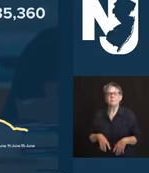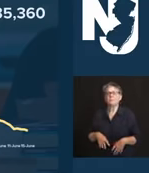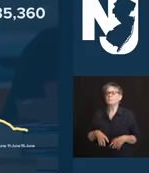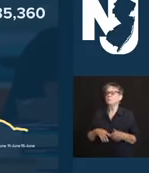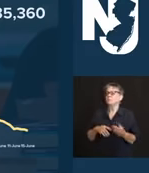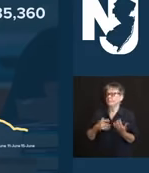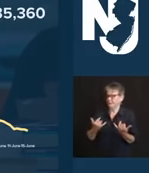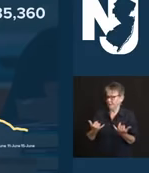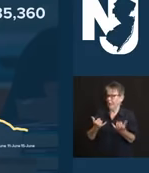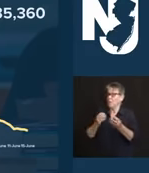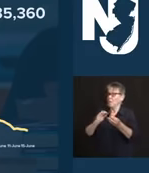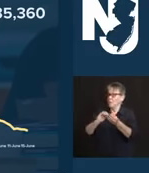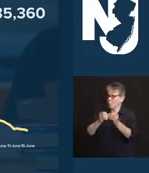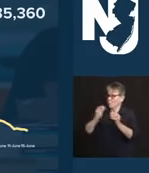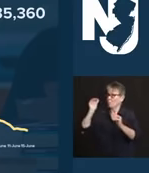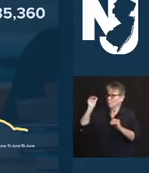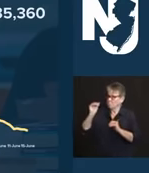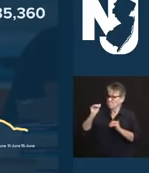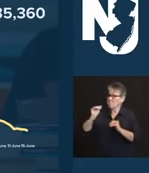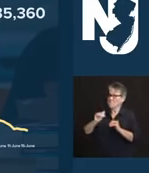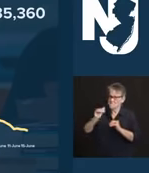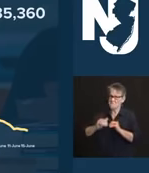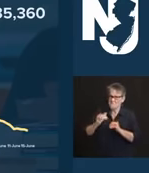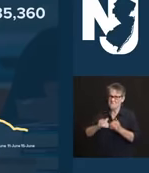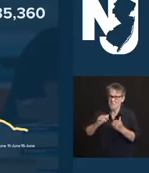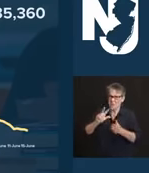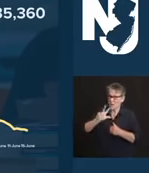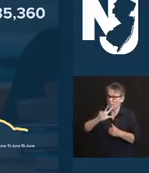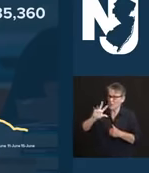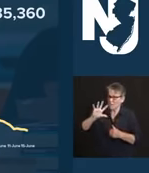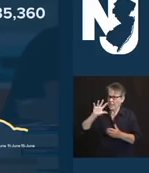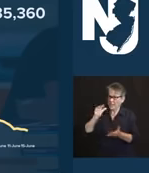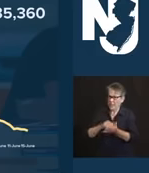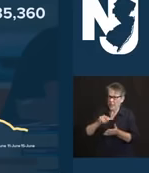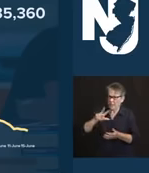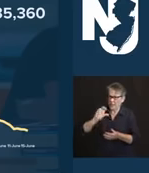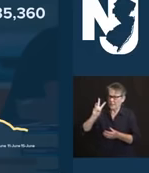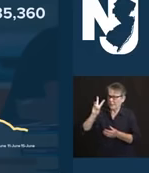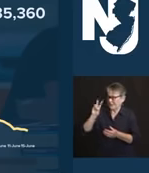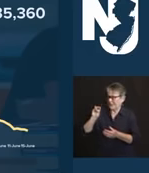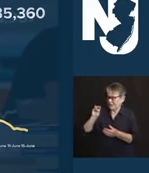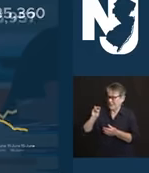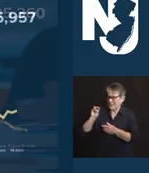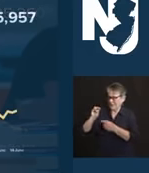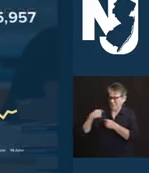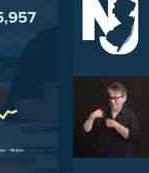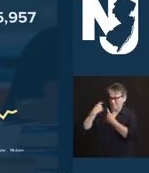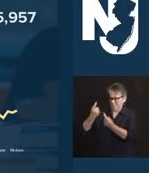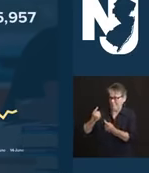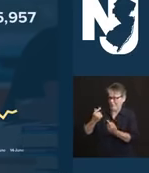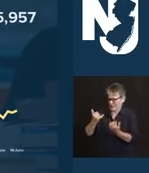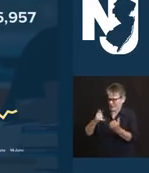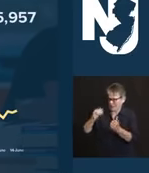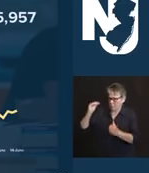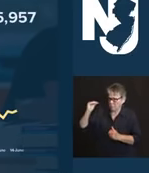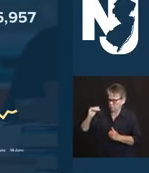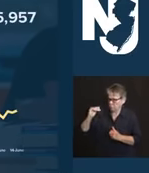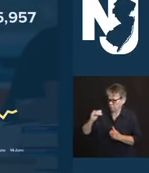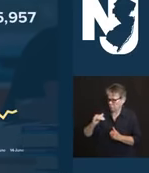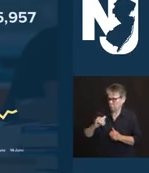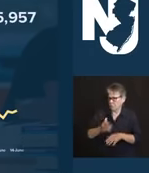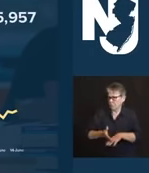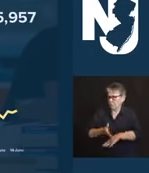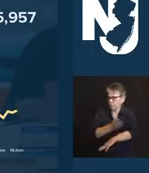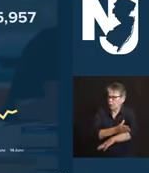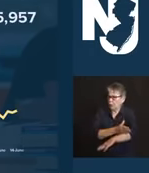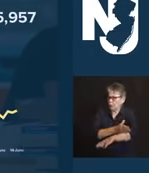downward trend, and we are working as hard as we can to keep it that way, and we are putting equal vigor into stemming the loss of